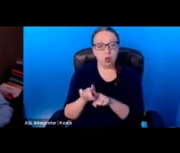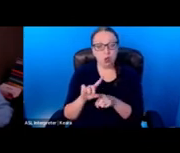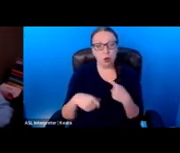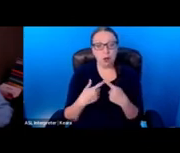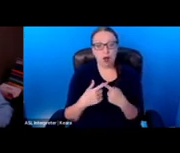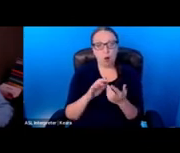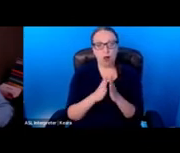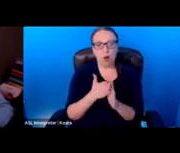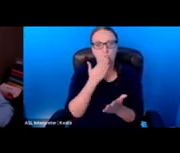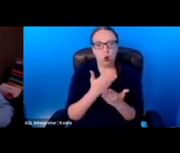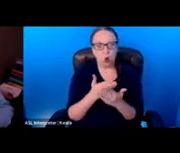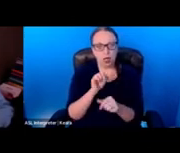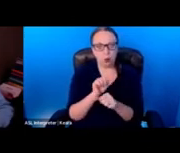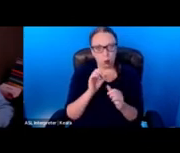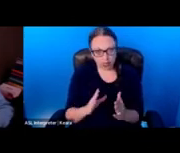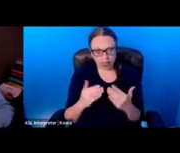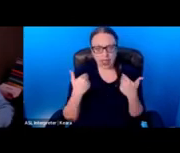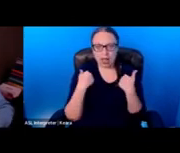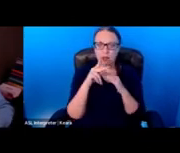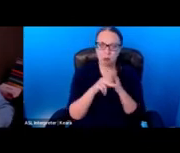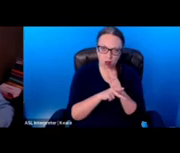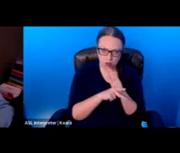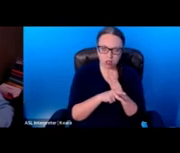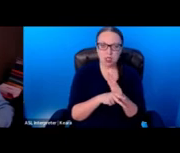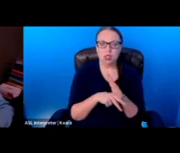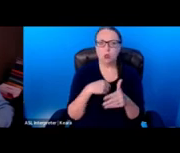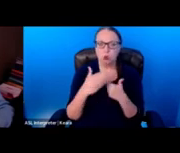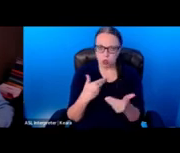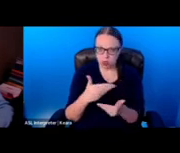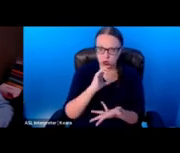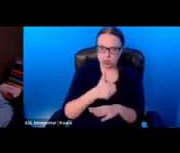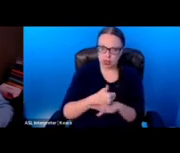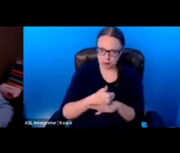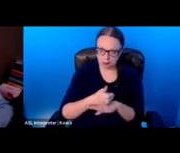employee, about making sure you have policies and procedures in place, that you're,